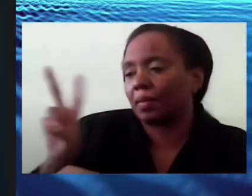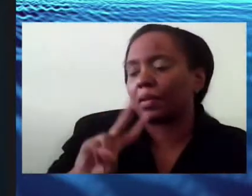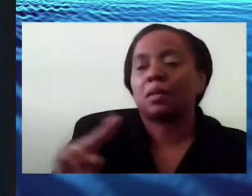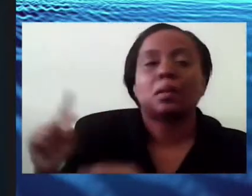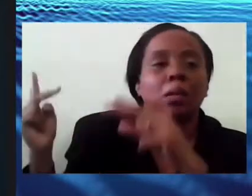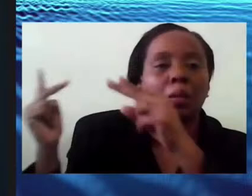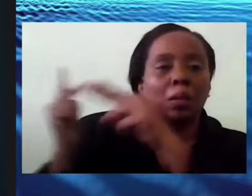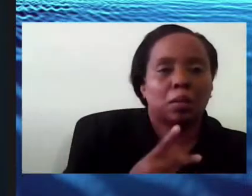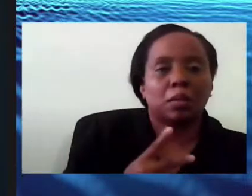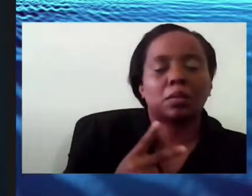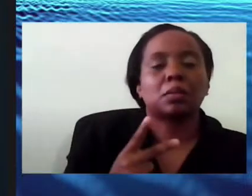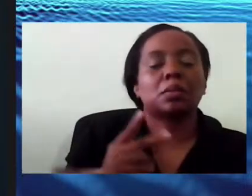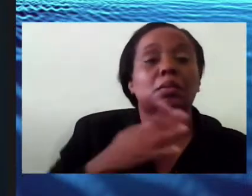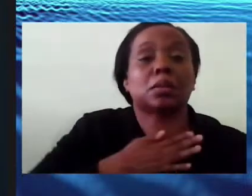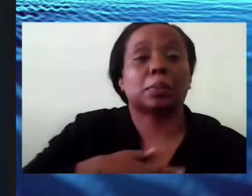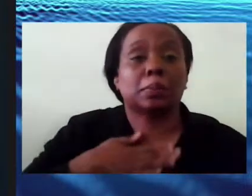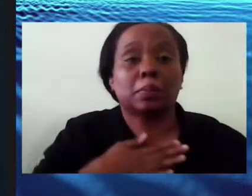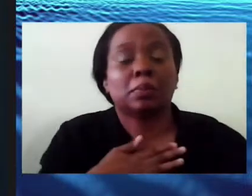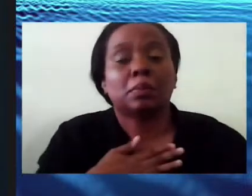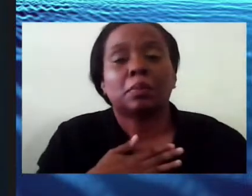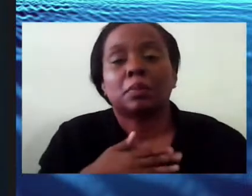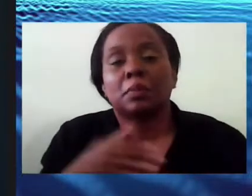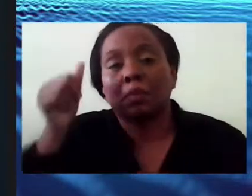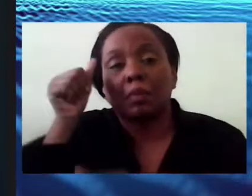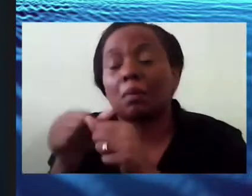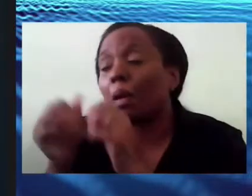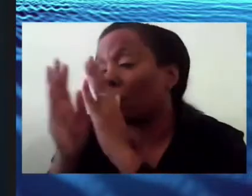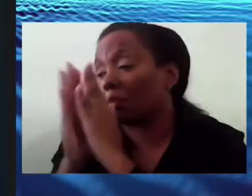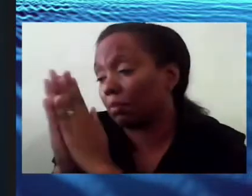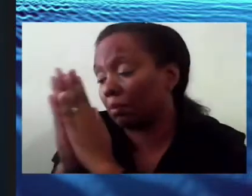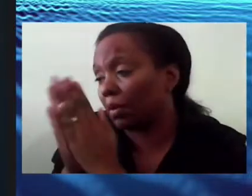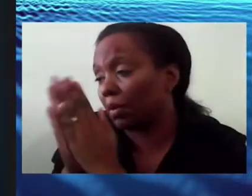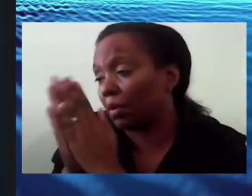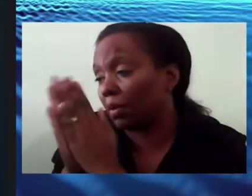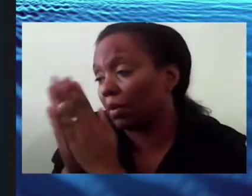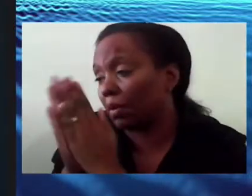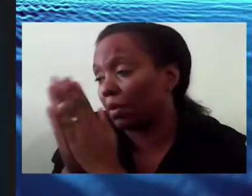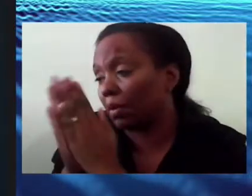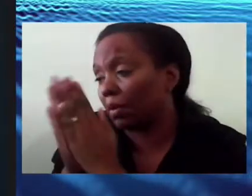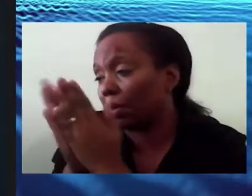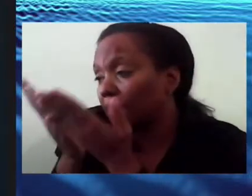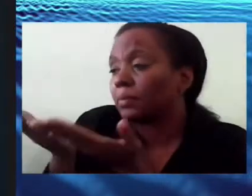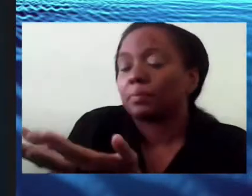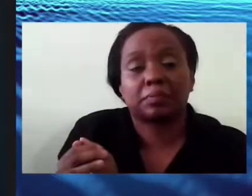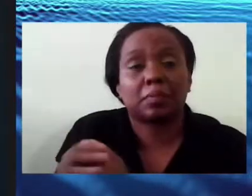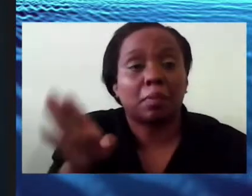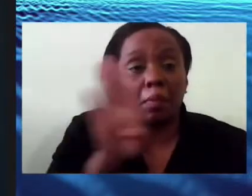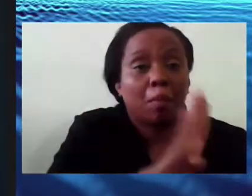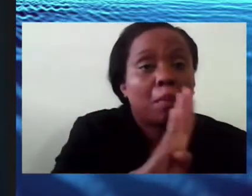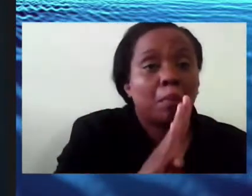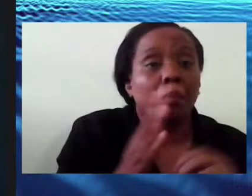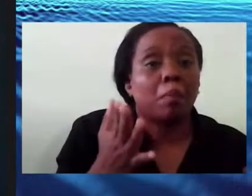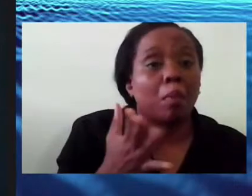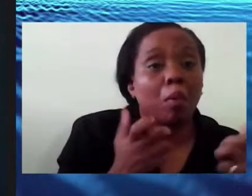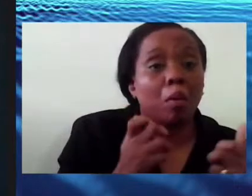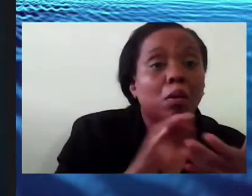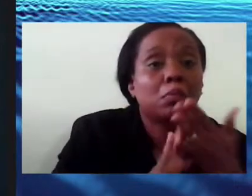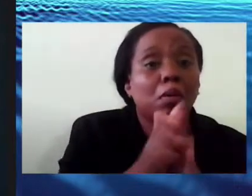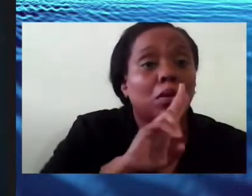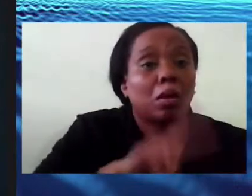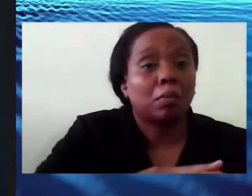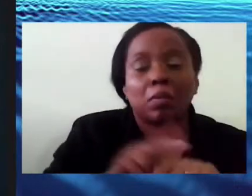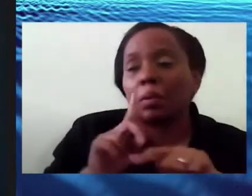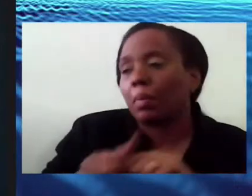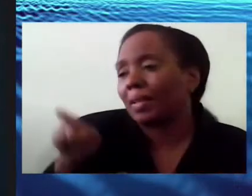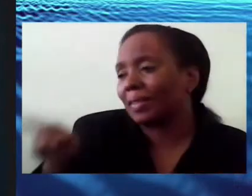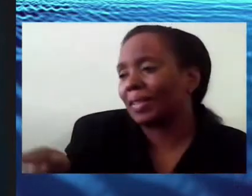dire. So I ask you please to bear them up in your prayers as we try to get our lives back together, understanding it will take a lot longer for them to